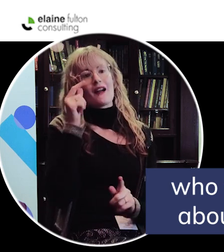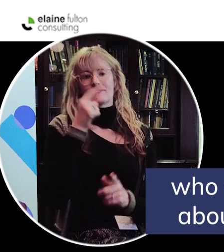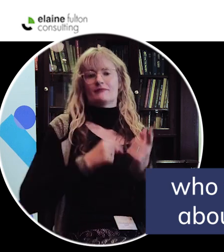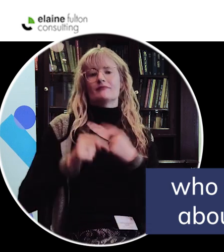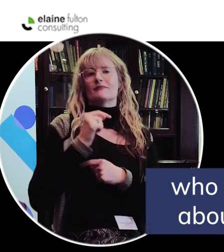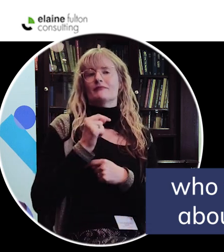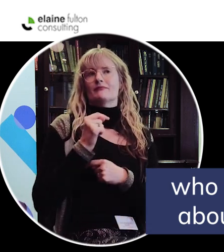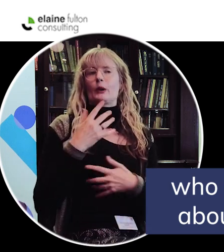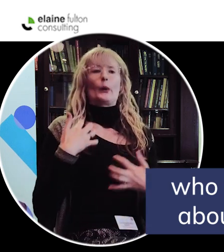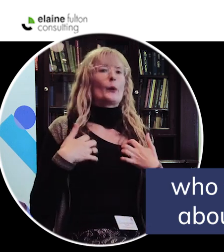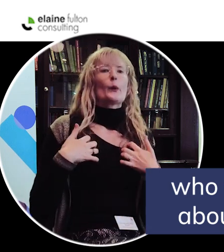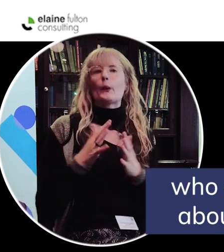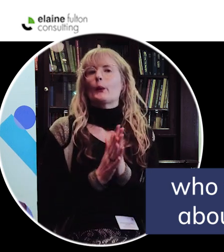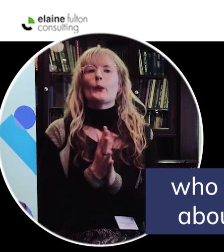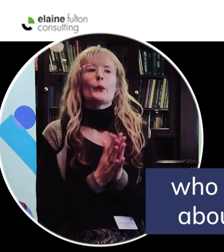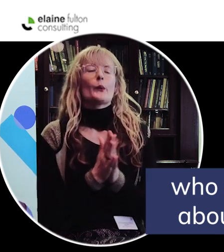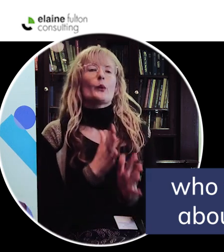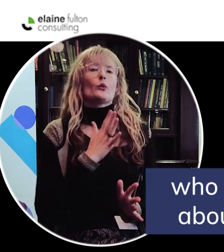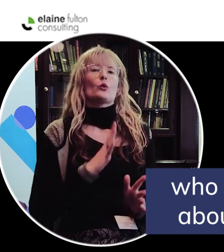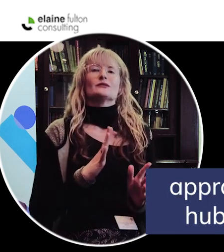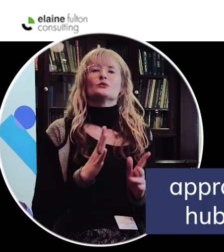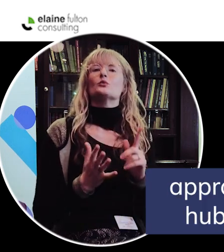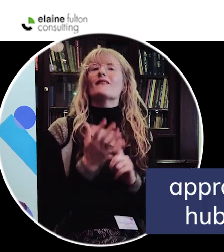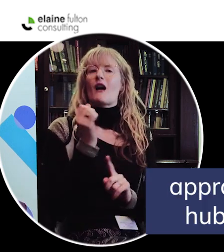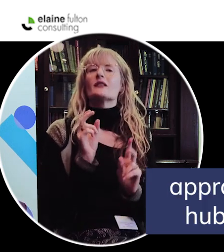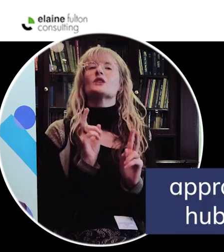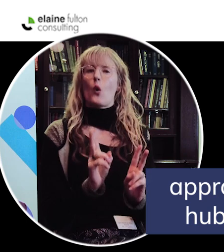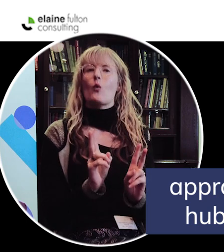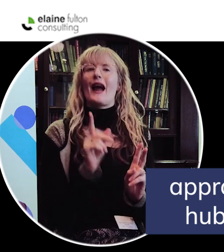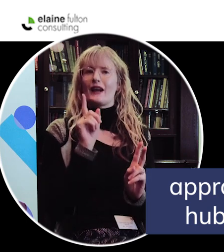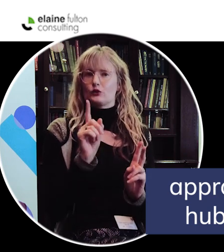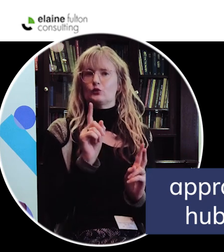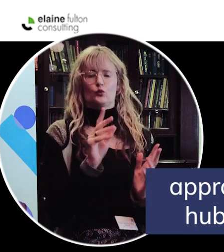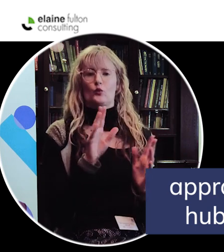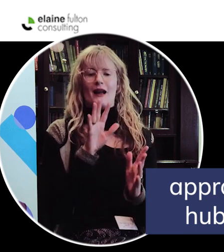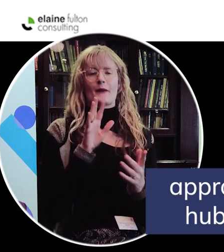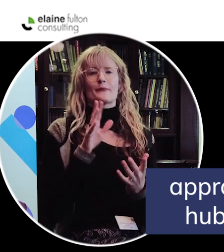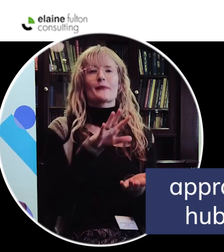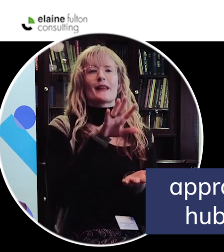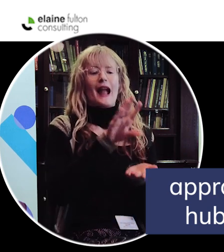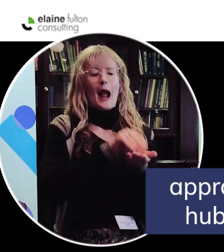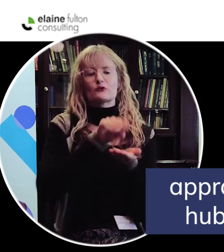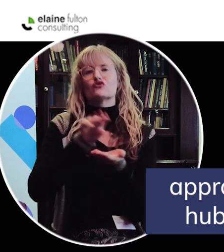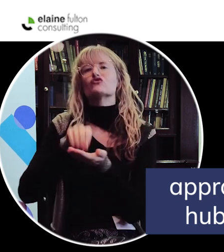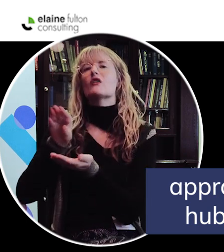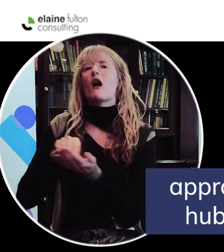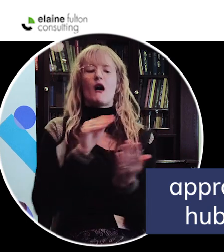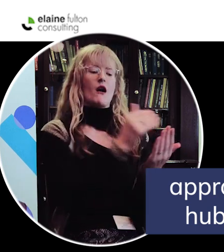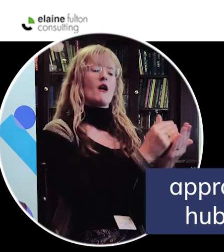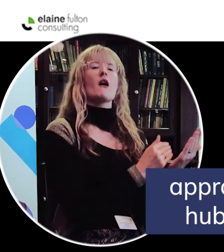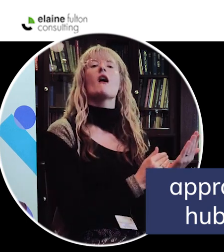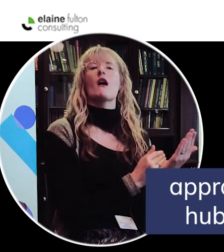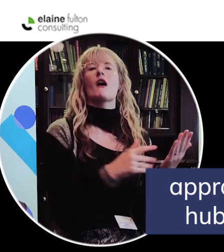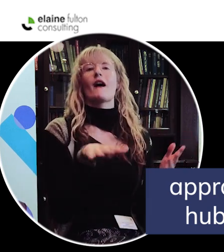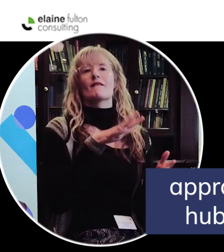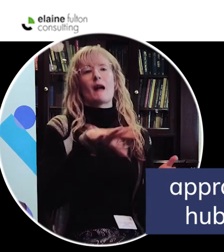to find a way to more accurately and appropriately reflect and capture the outcome of family